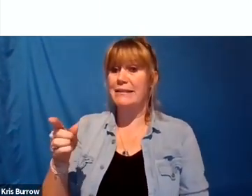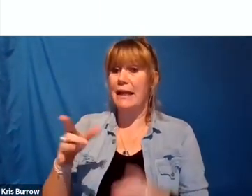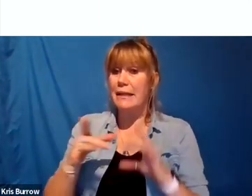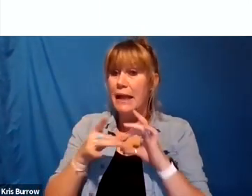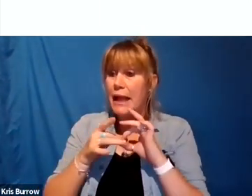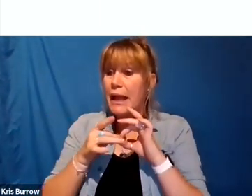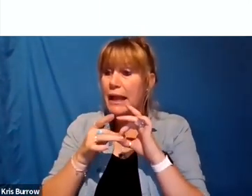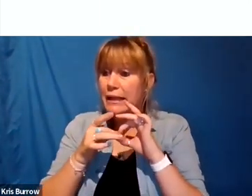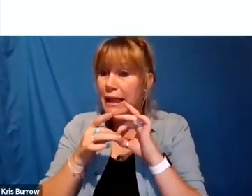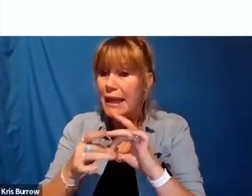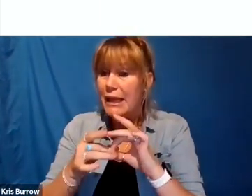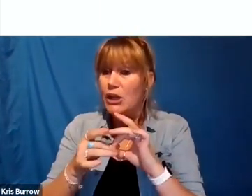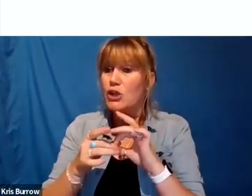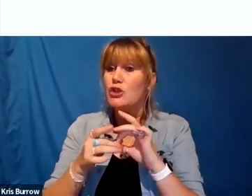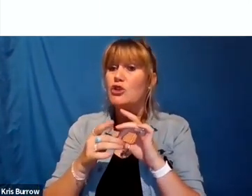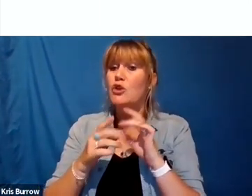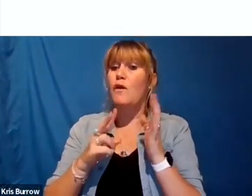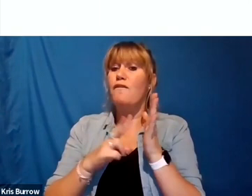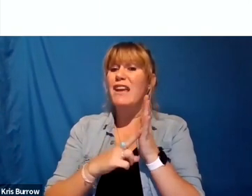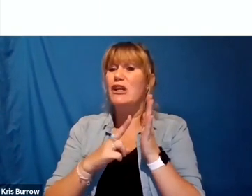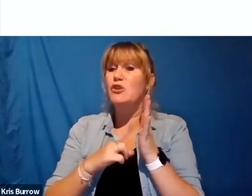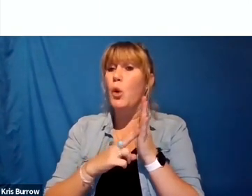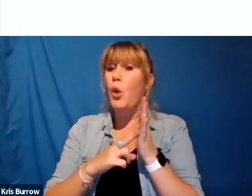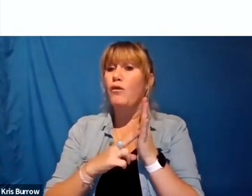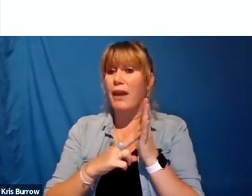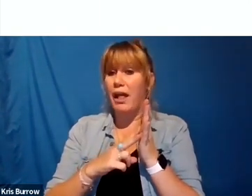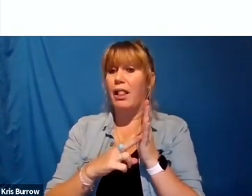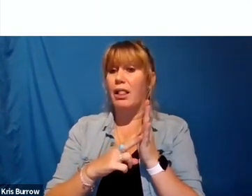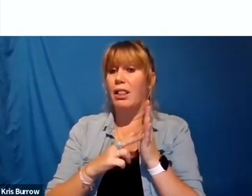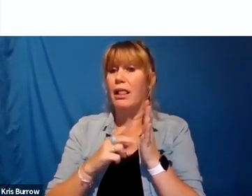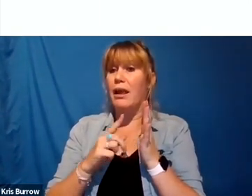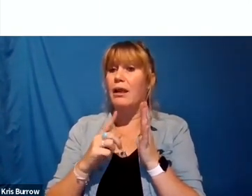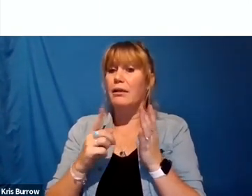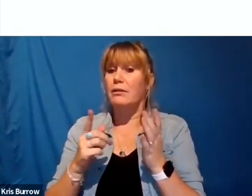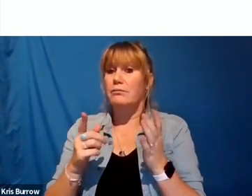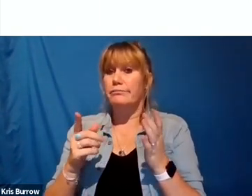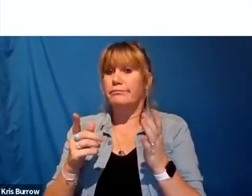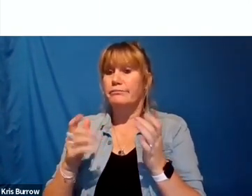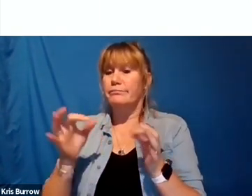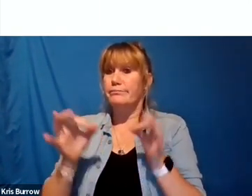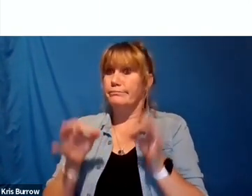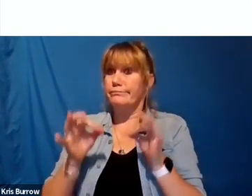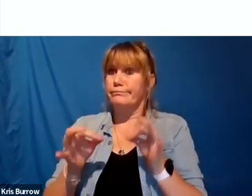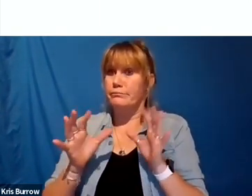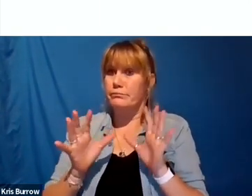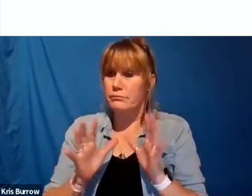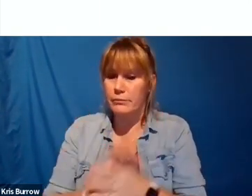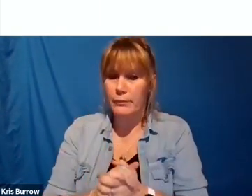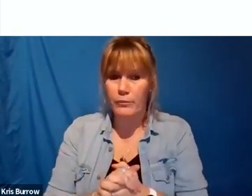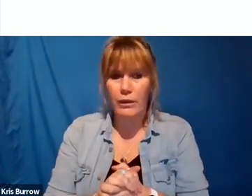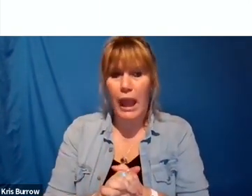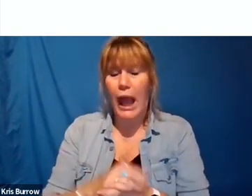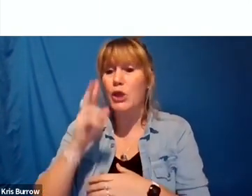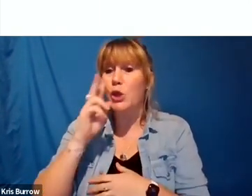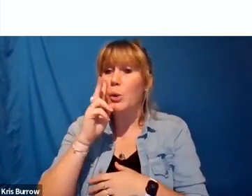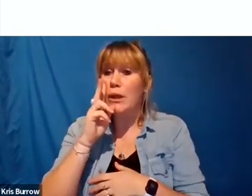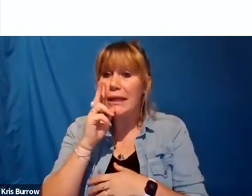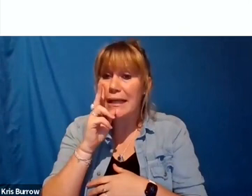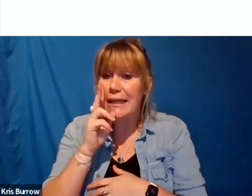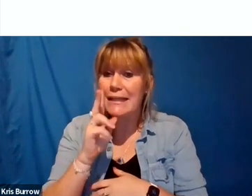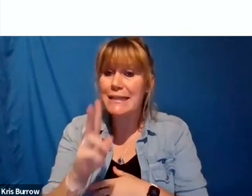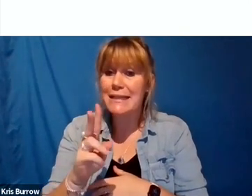also currently guides immigration policy today. You can see in both immigration and epidemic popular